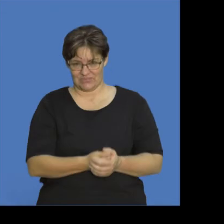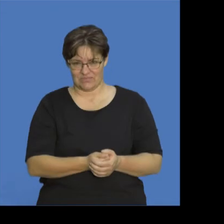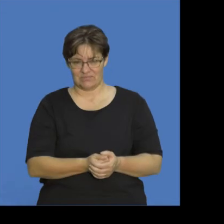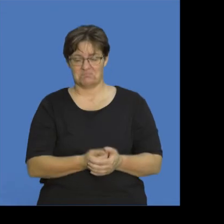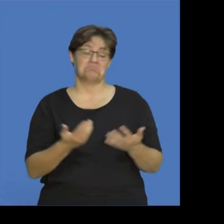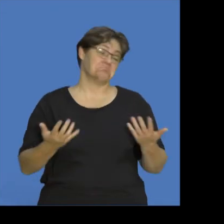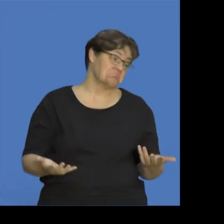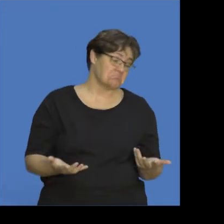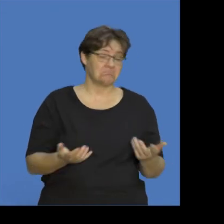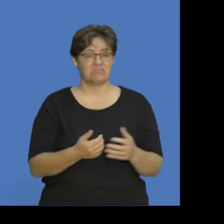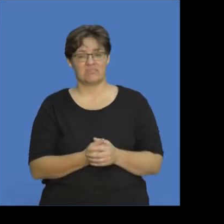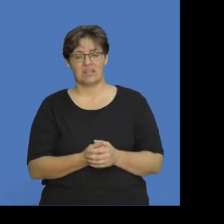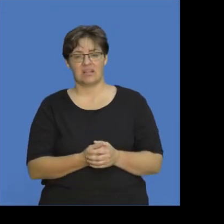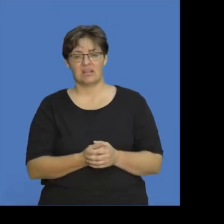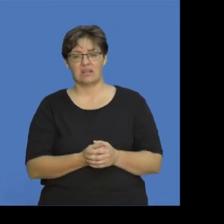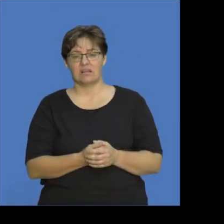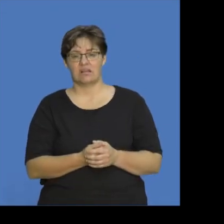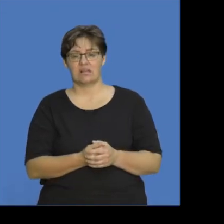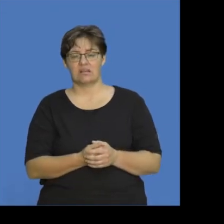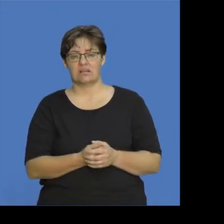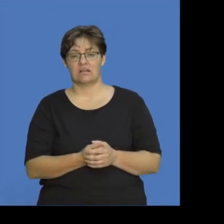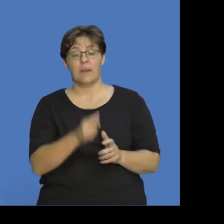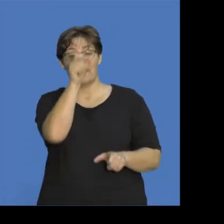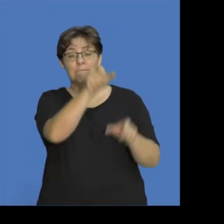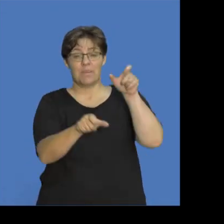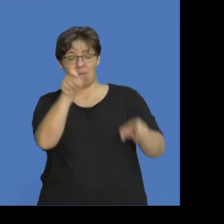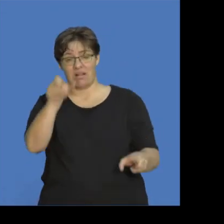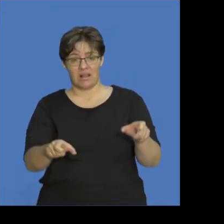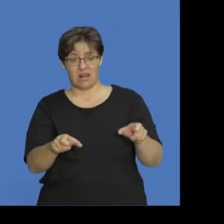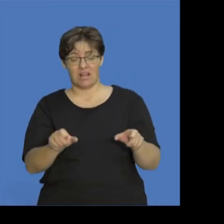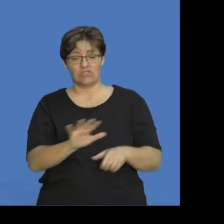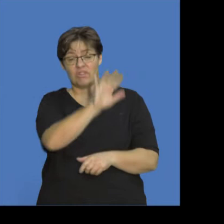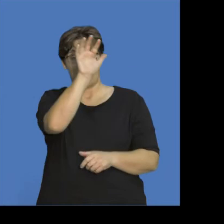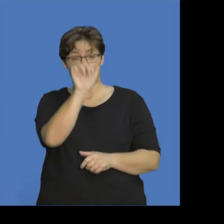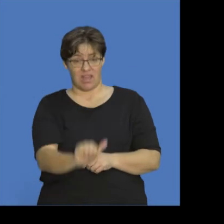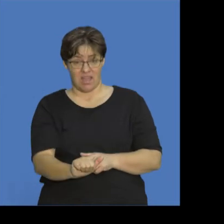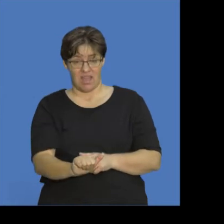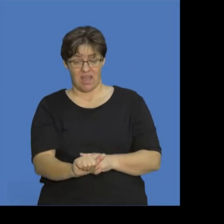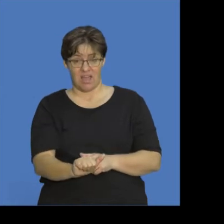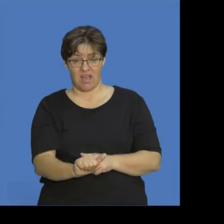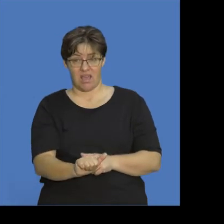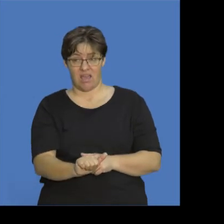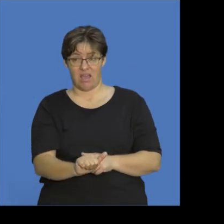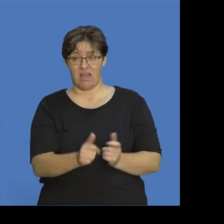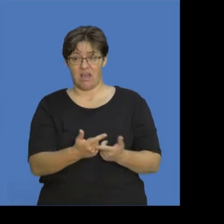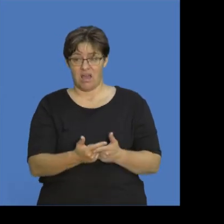What about, is the life expectancy of people in the country related to the